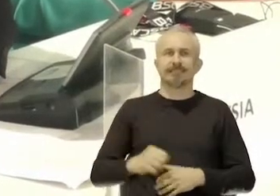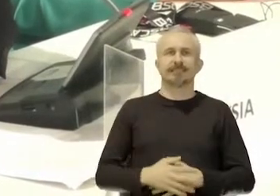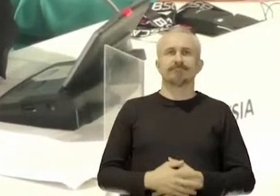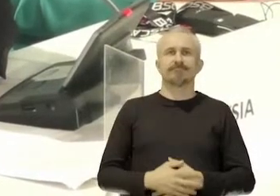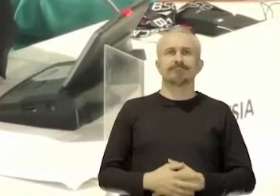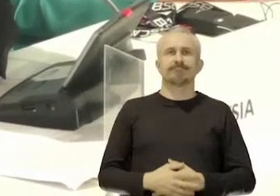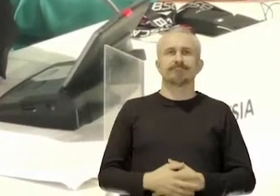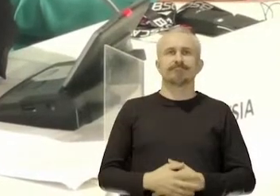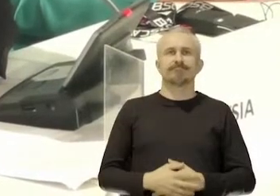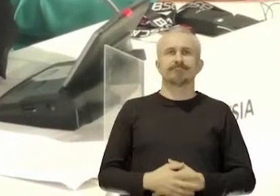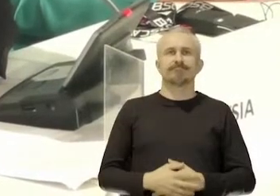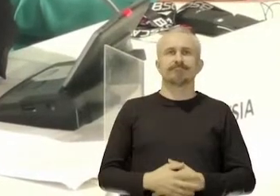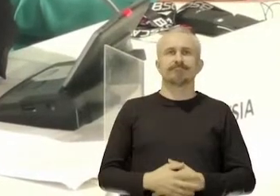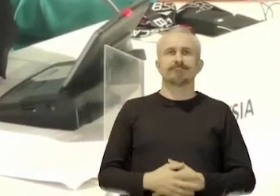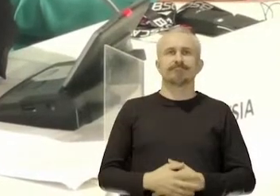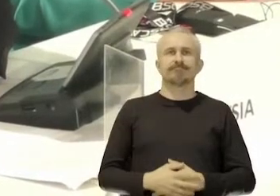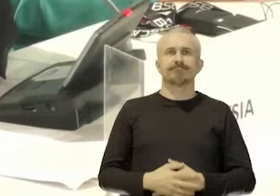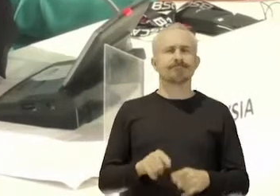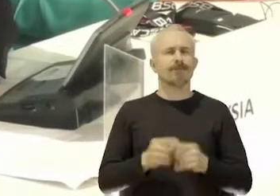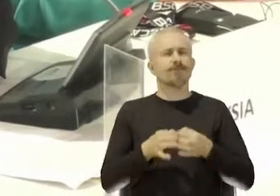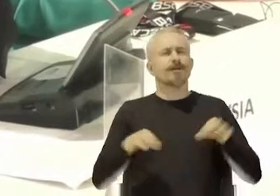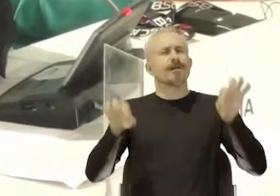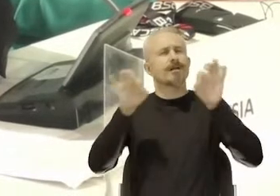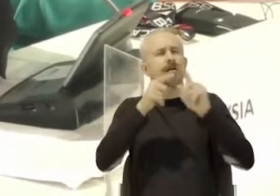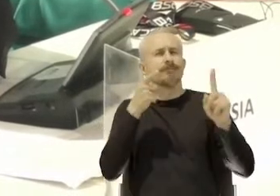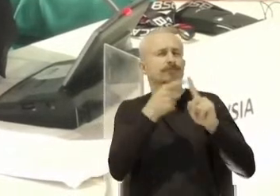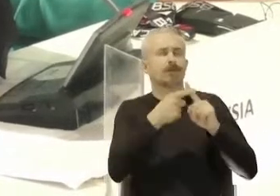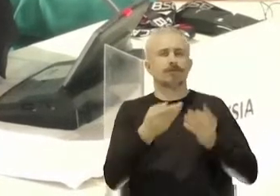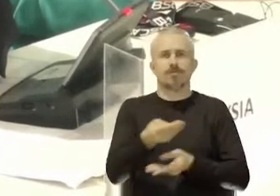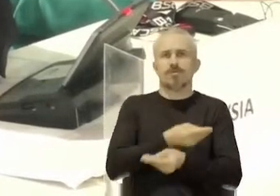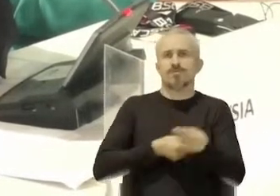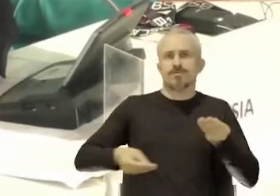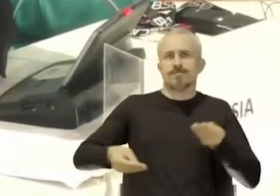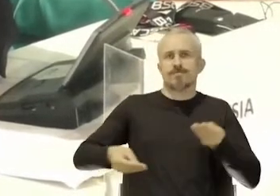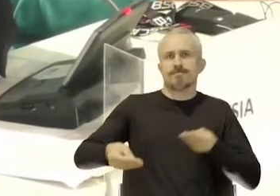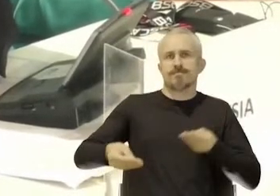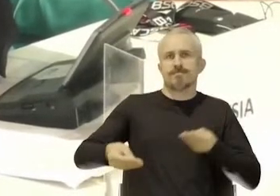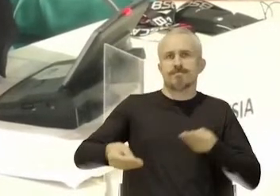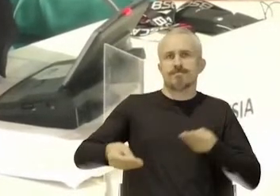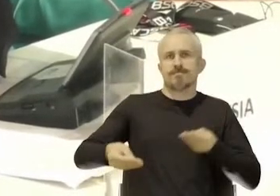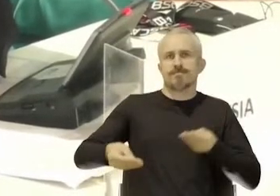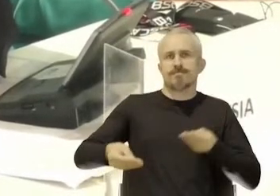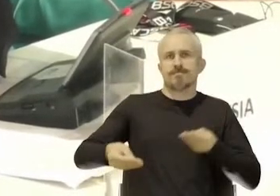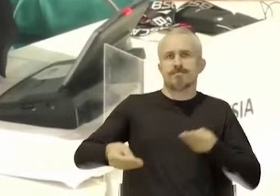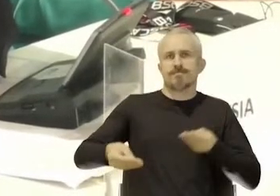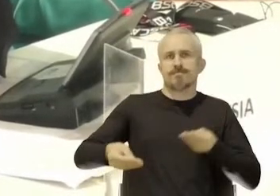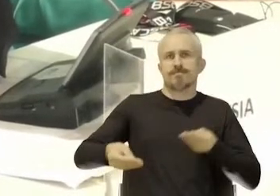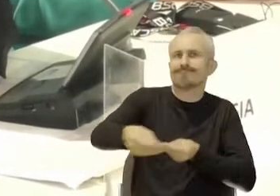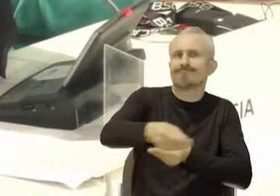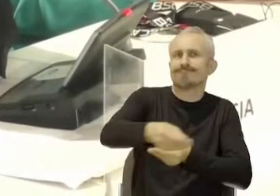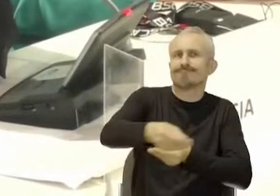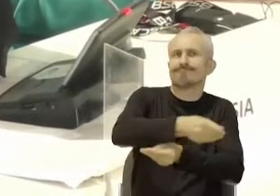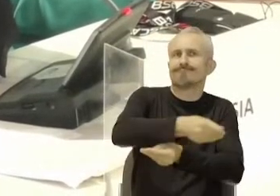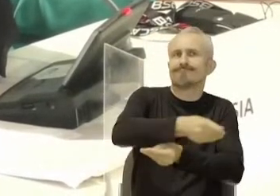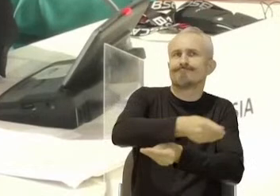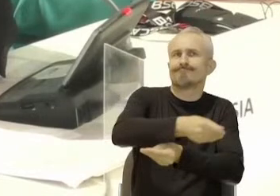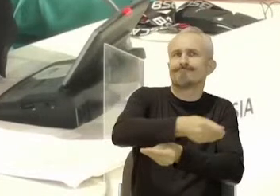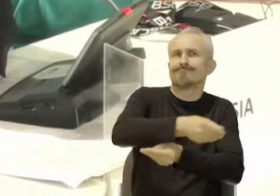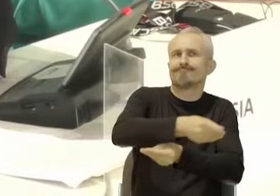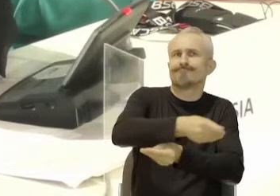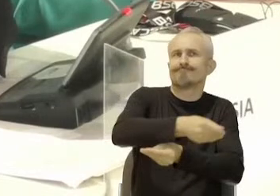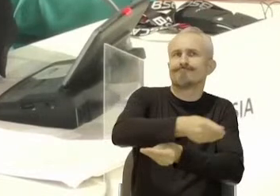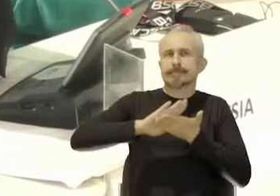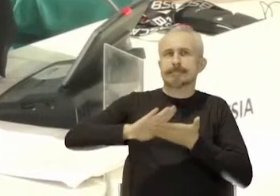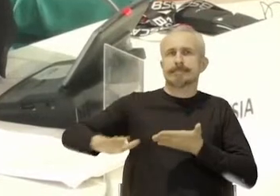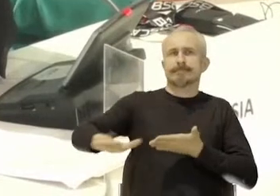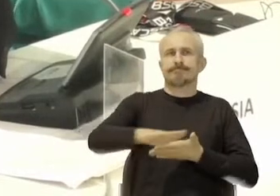and decarbonization. We must manage waste holistically, create green markets, encourage